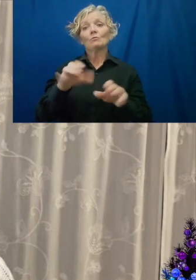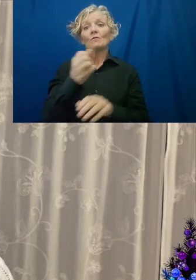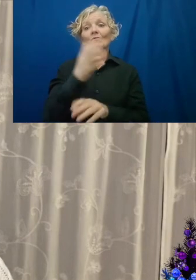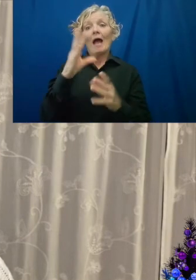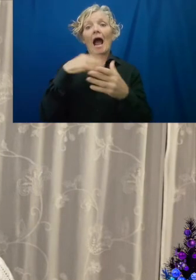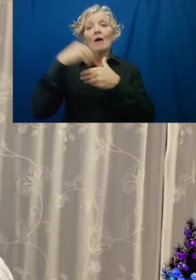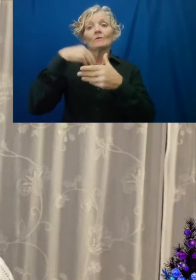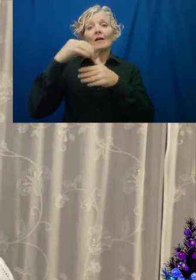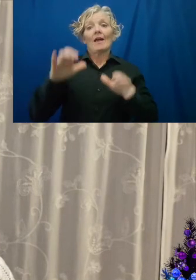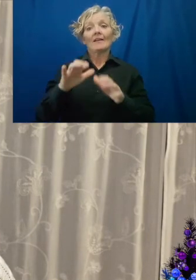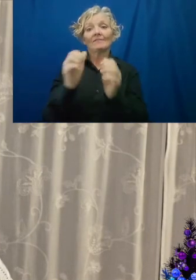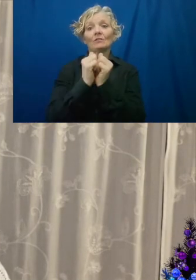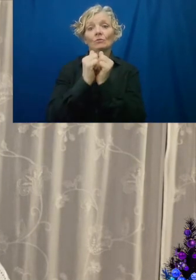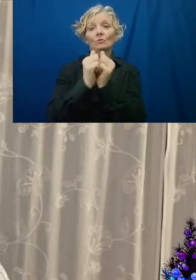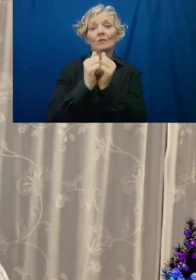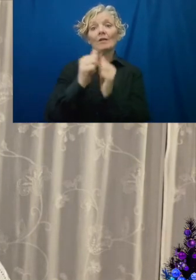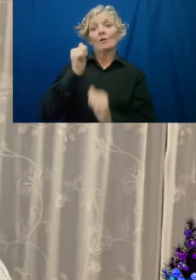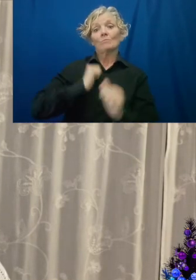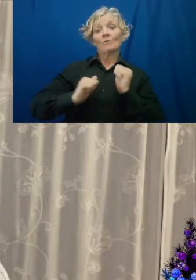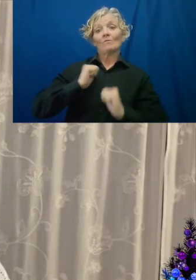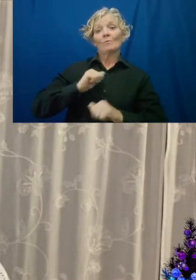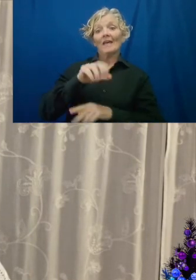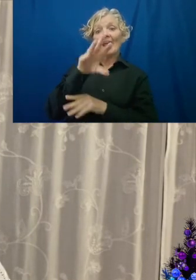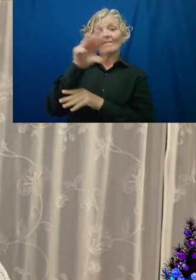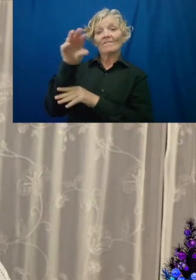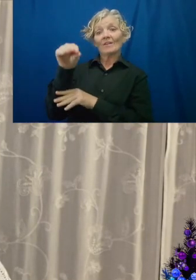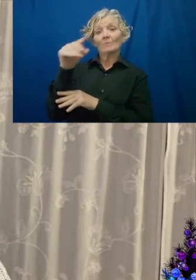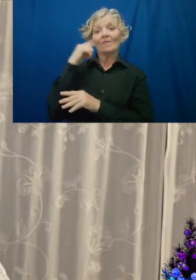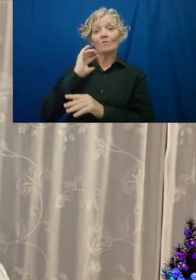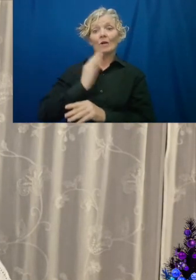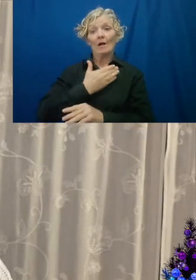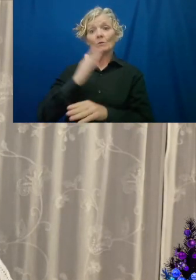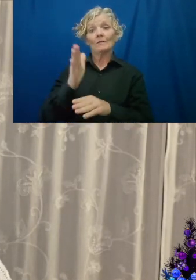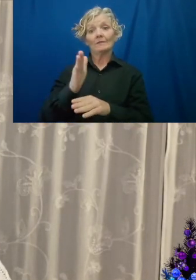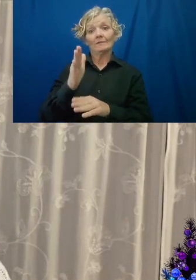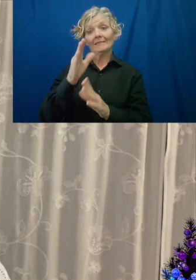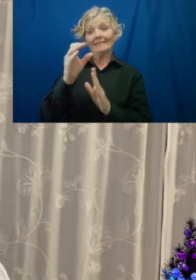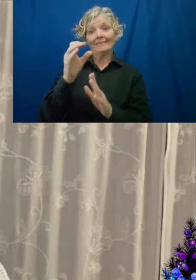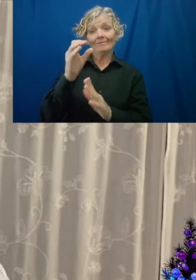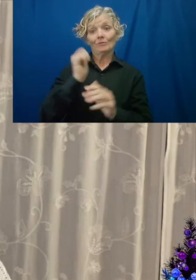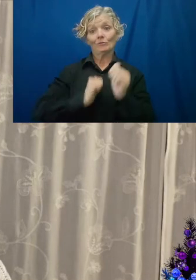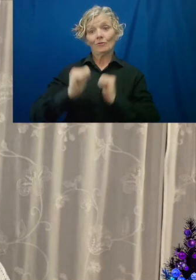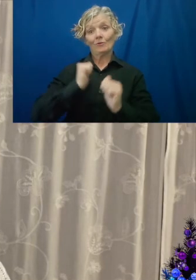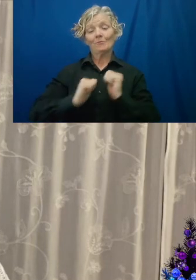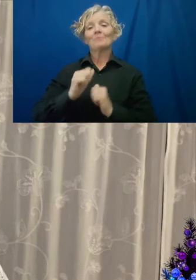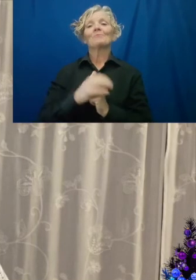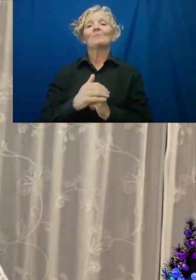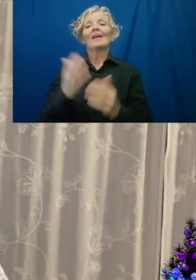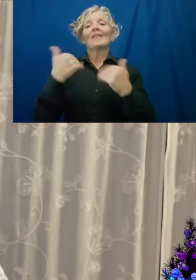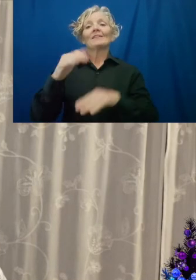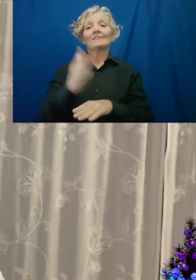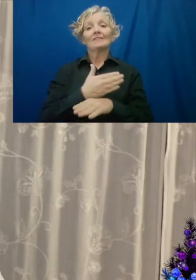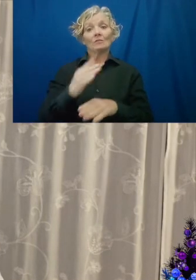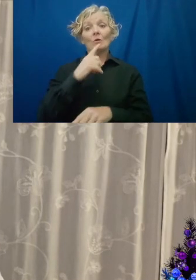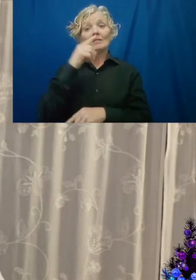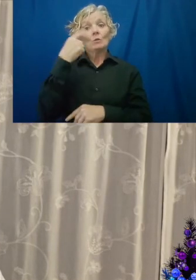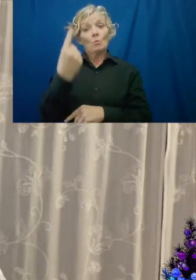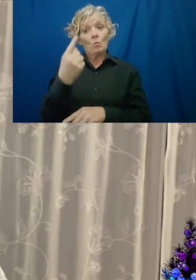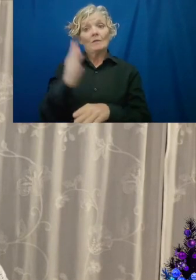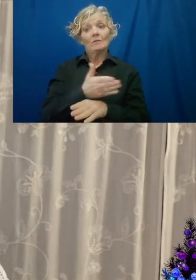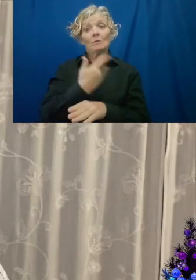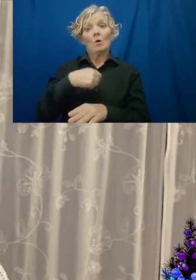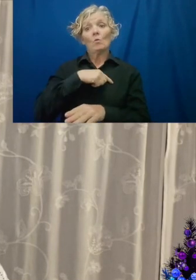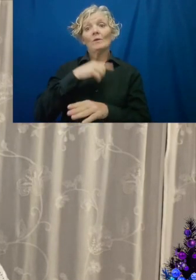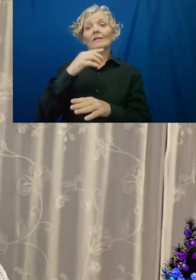outdoor activities together, performing and filming our new songs for the season. This next song is one of those,